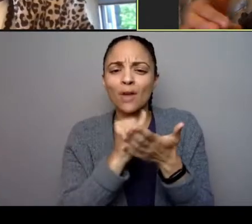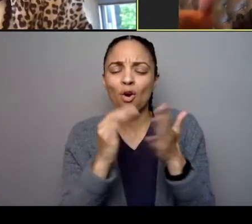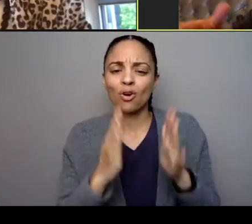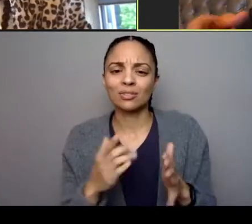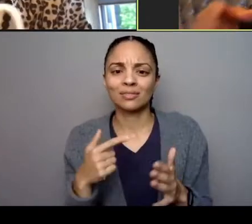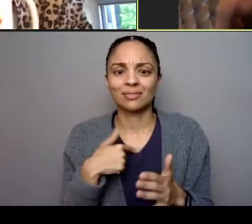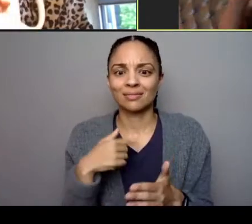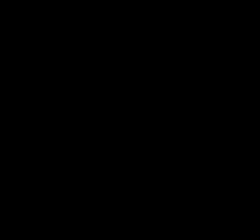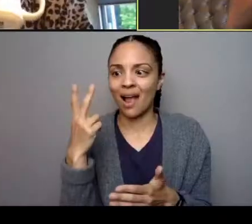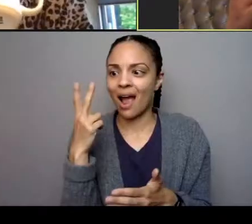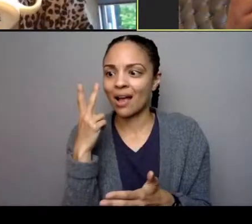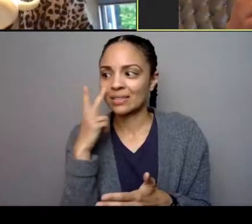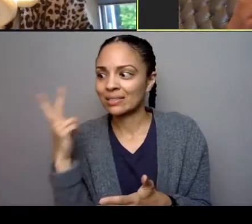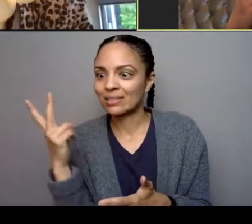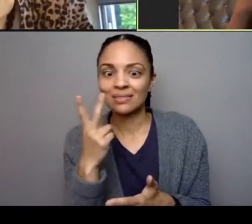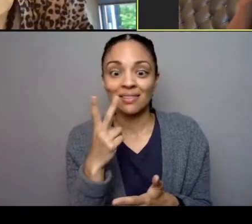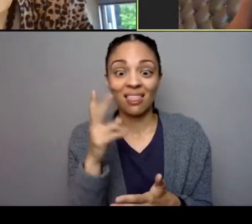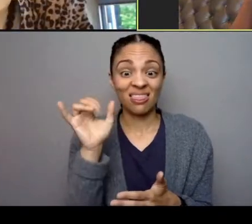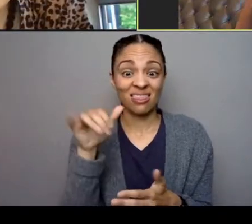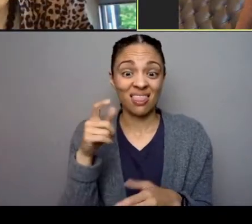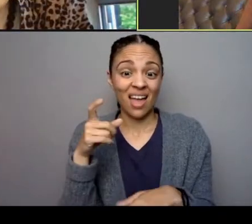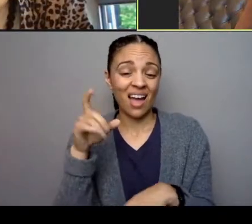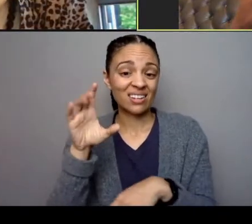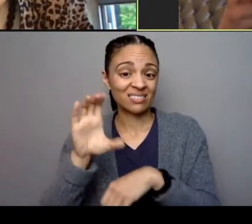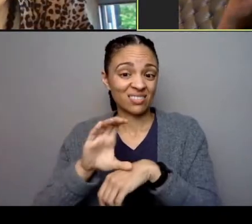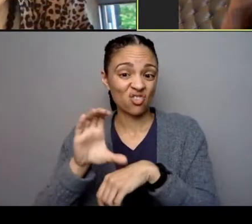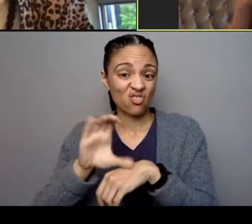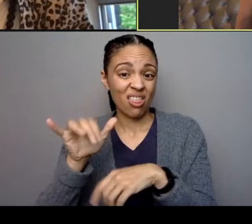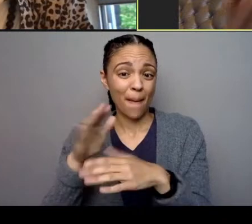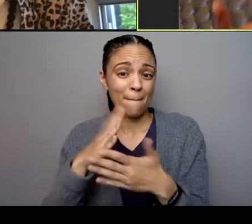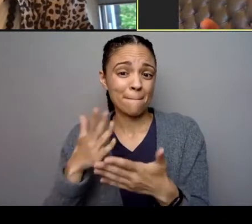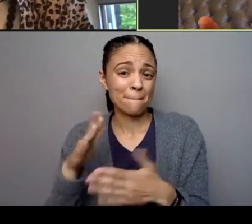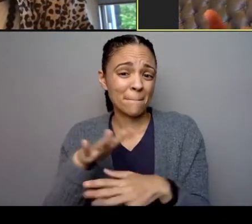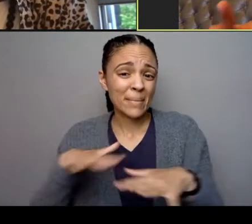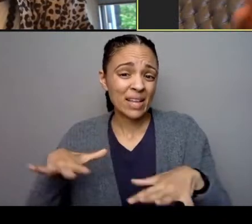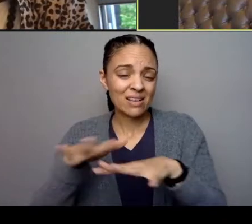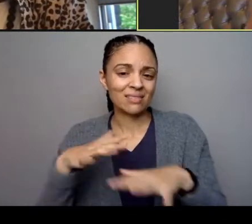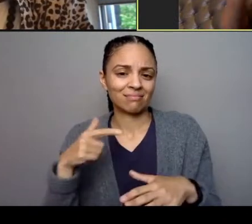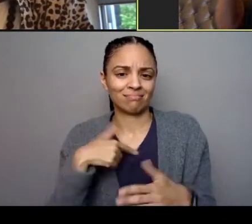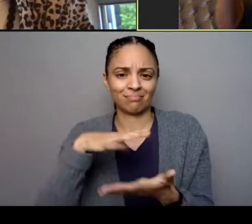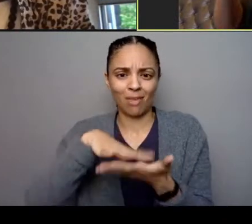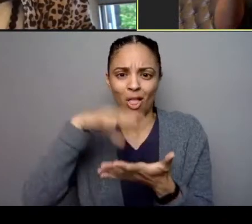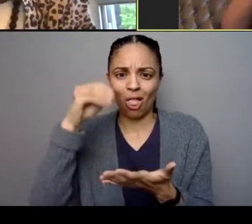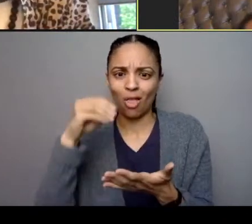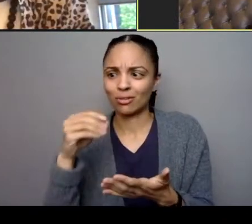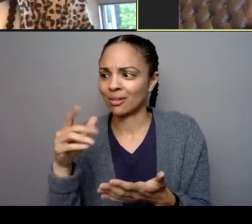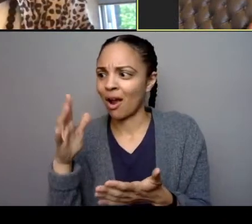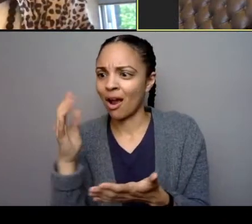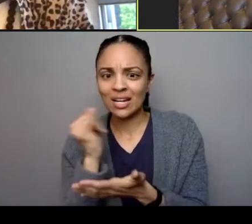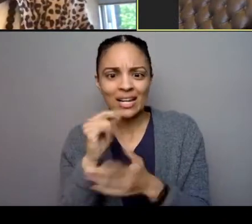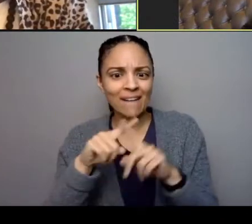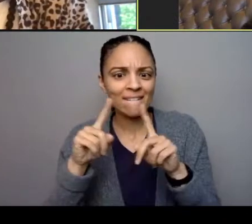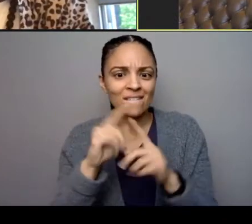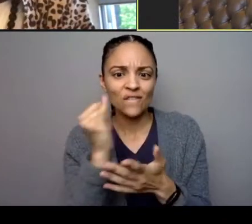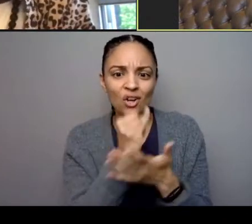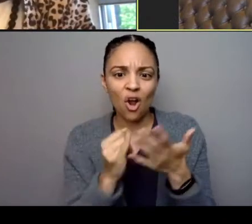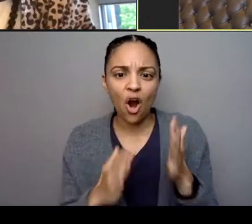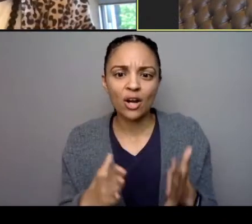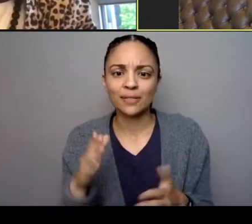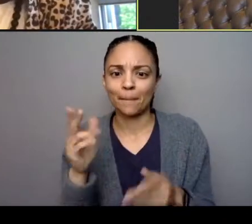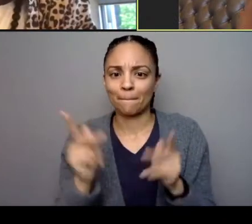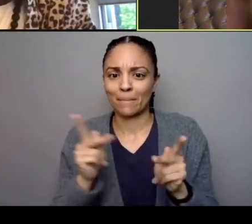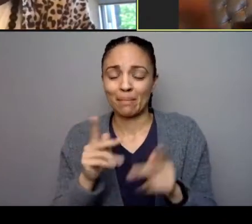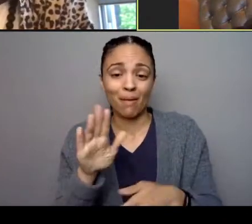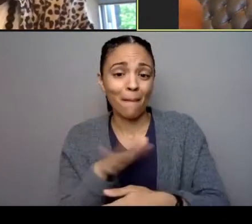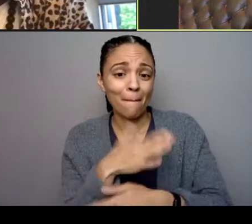their craft, no matter if it was singing, no matter if it was grabbing a tambourine or on a piano, or somebody like my father that was speaking out of a book,